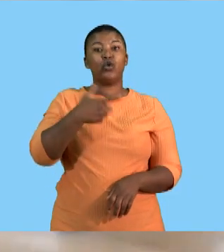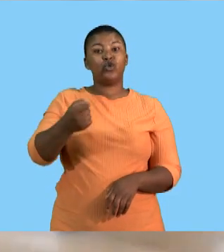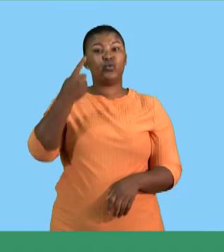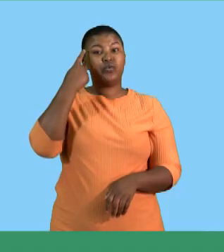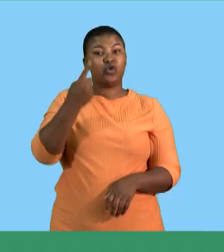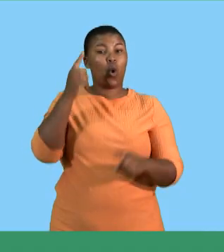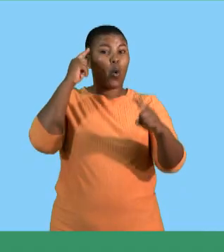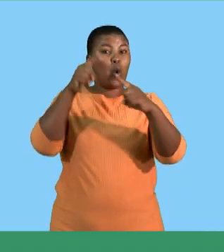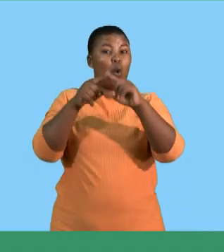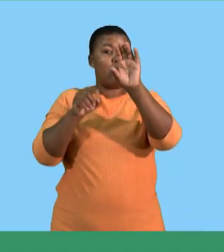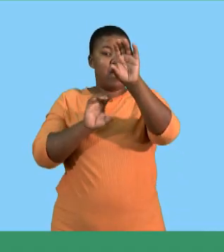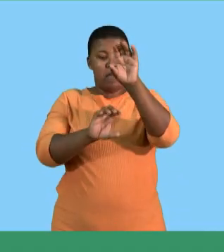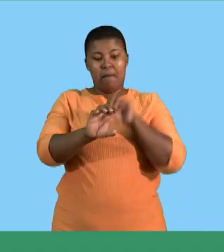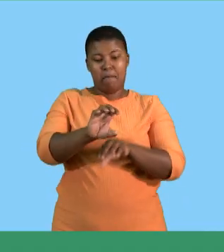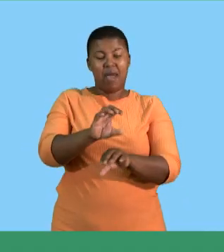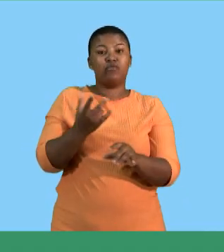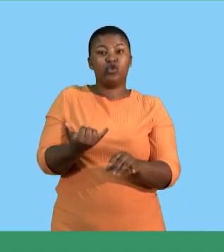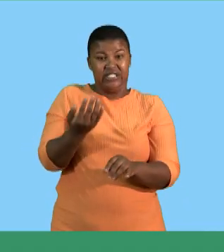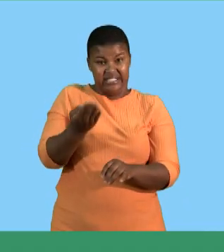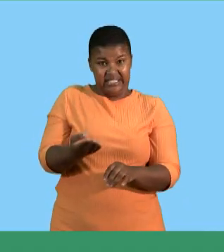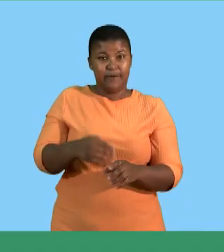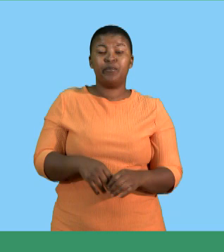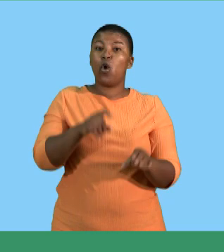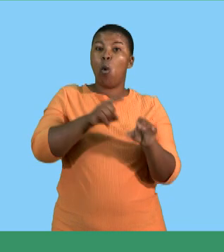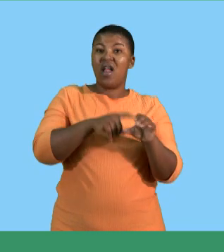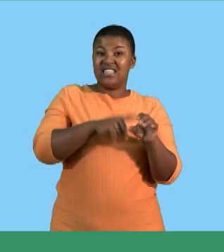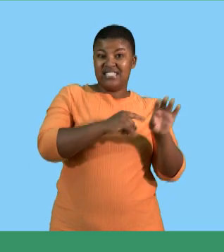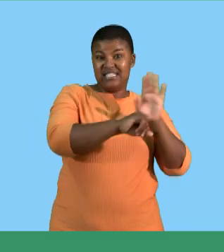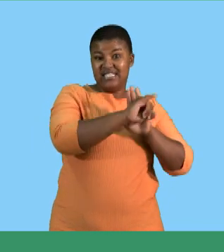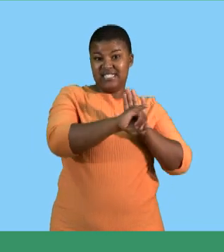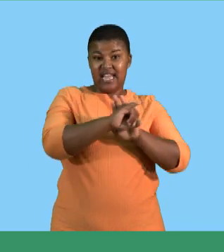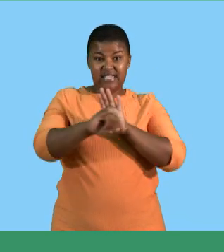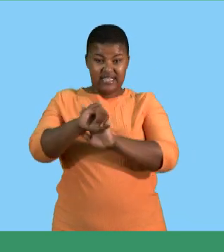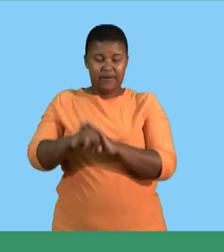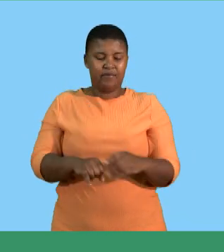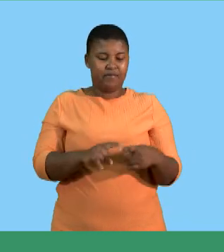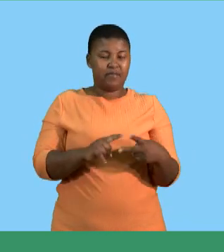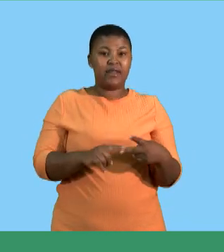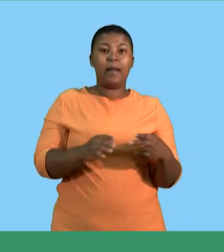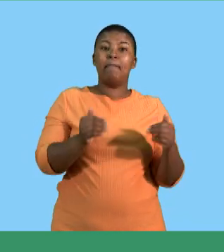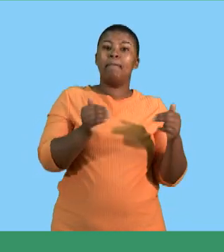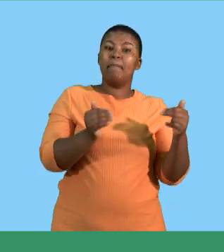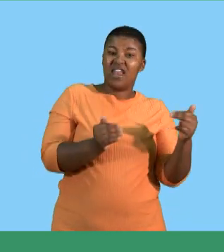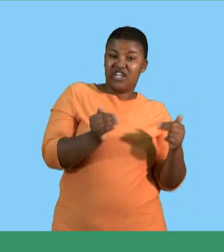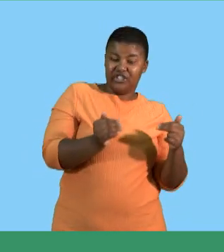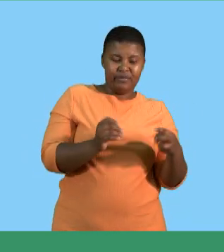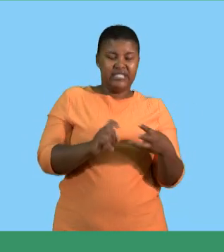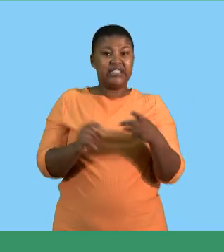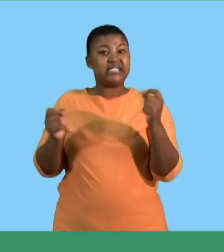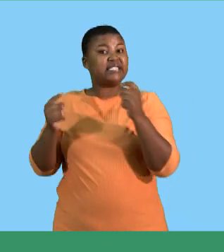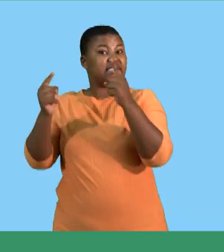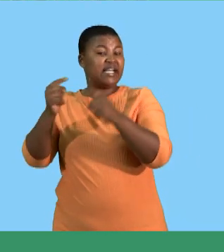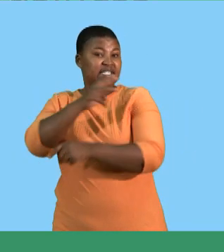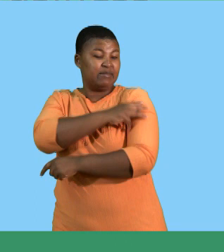for today. We will take a look at the quality indicators and the correlation between management